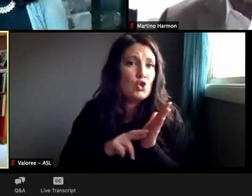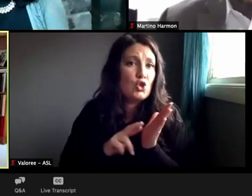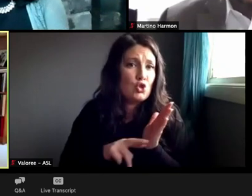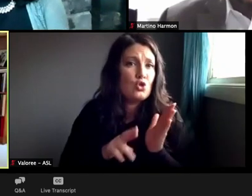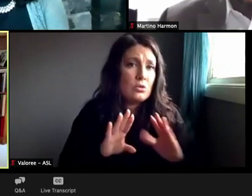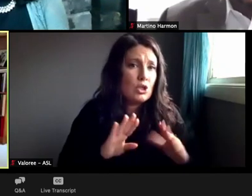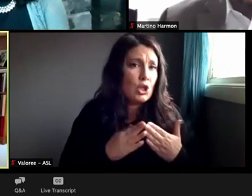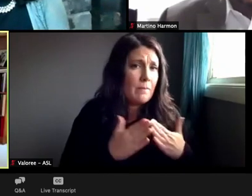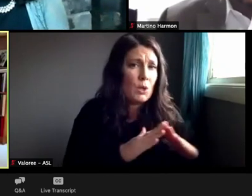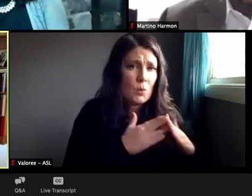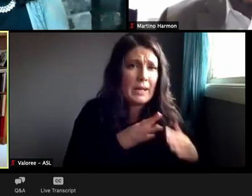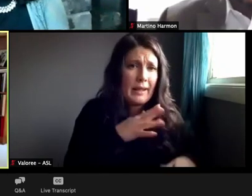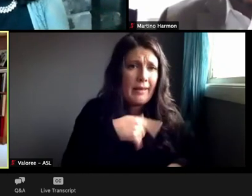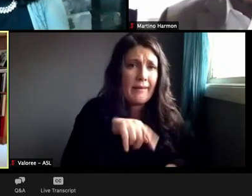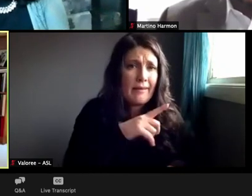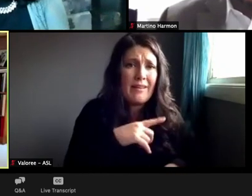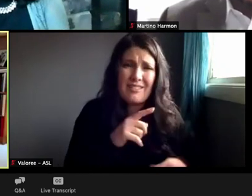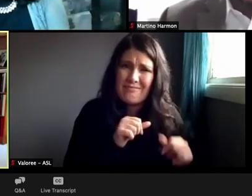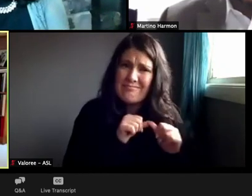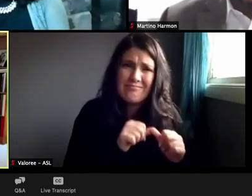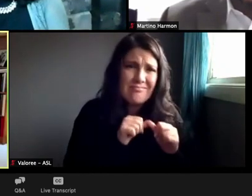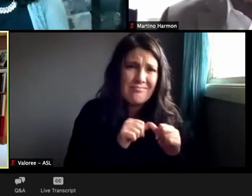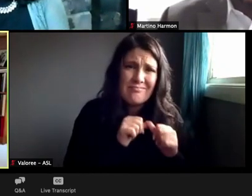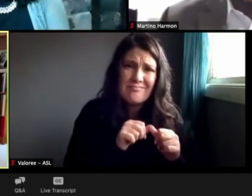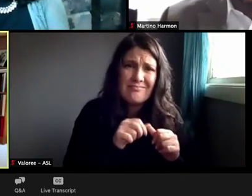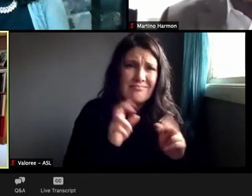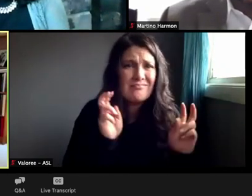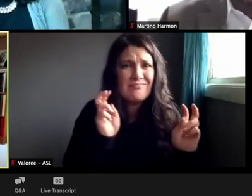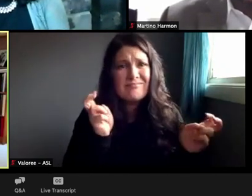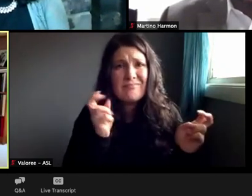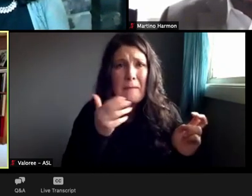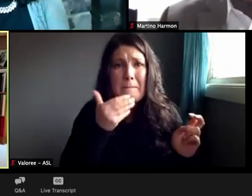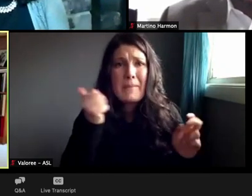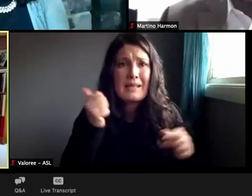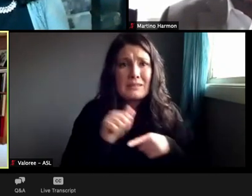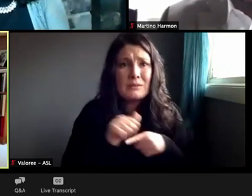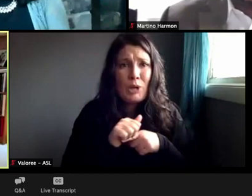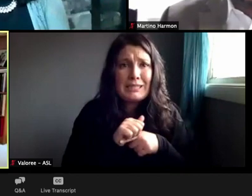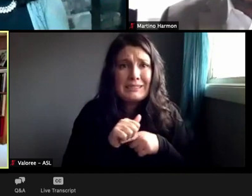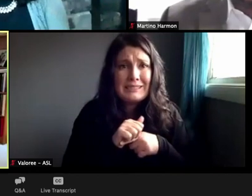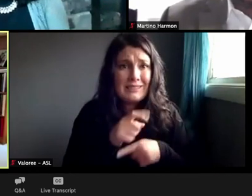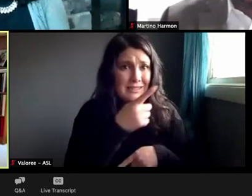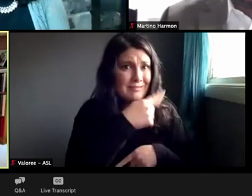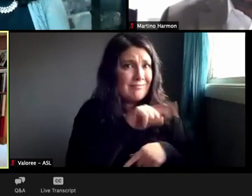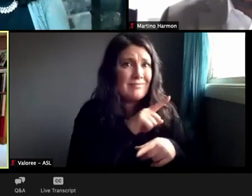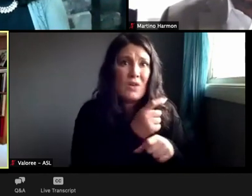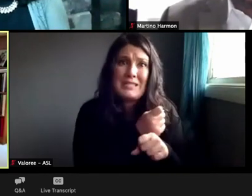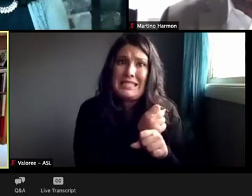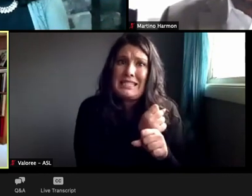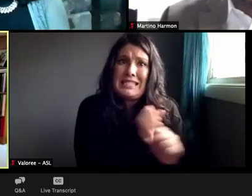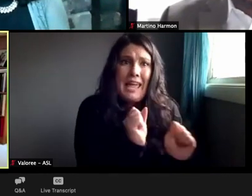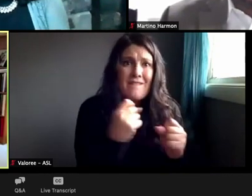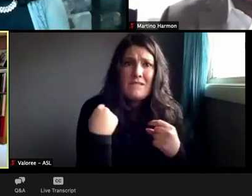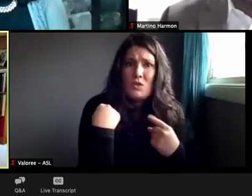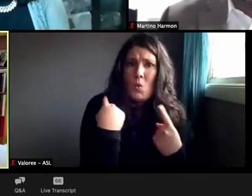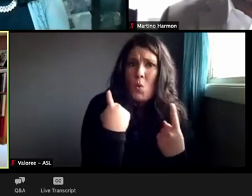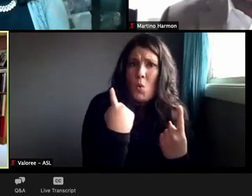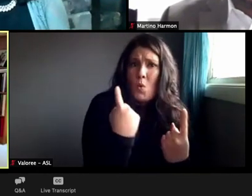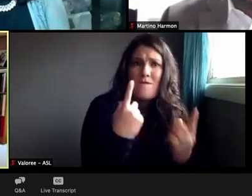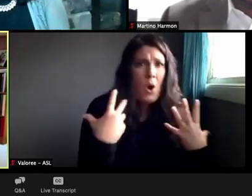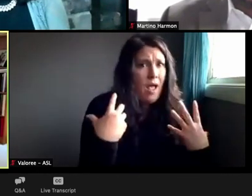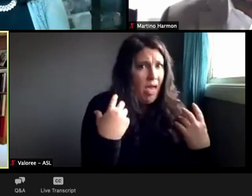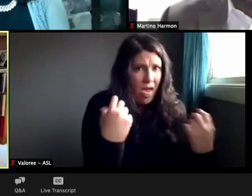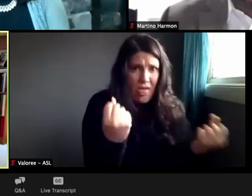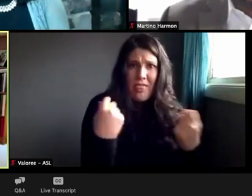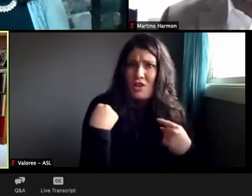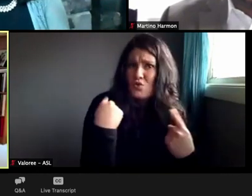to follow the same best practices that has kept that community quite safe and healthy throughout the pandemic. Wear